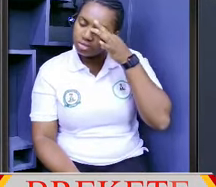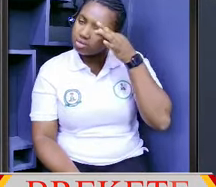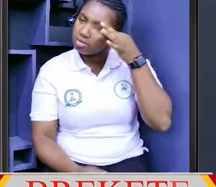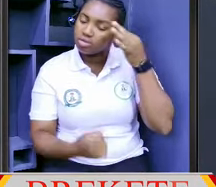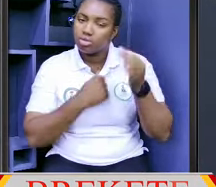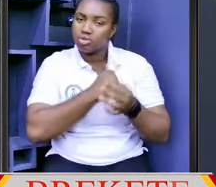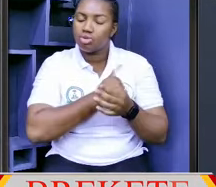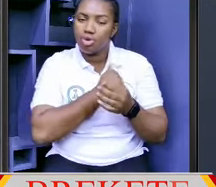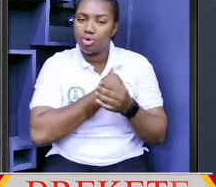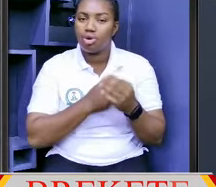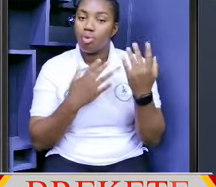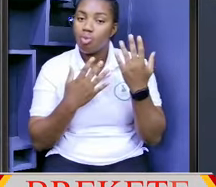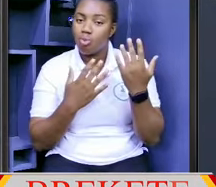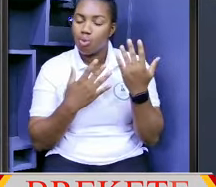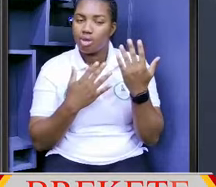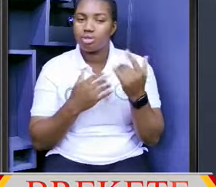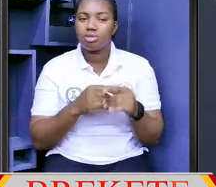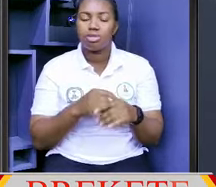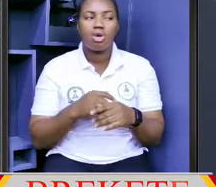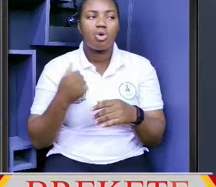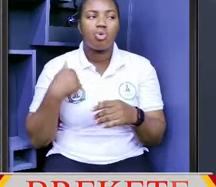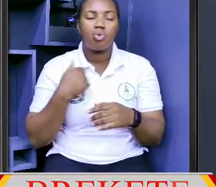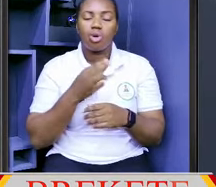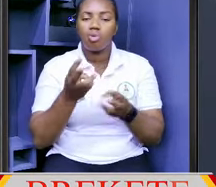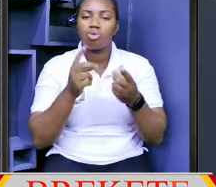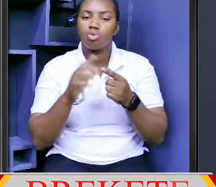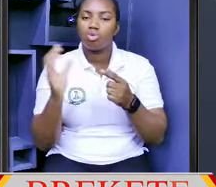Sorry, Abe, hold the line. Hold the line, sir.